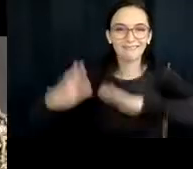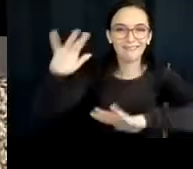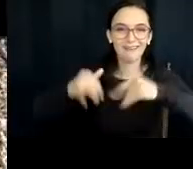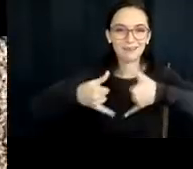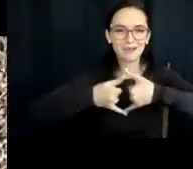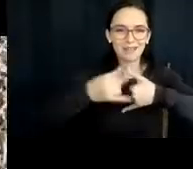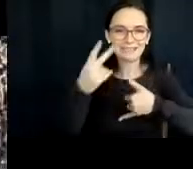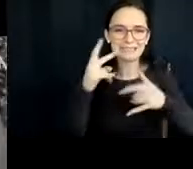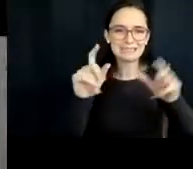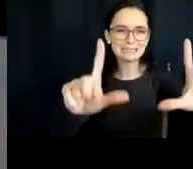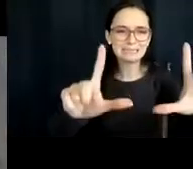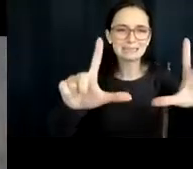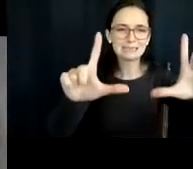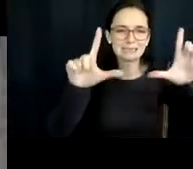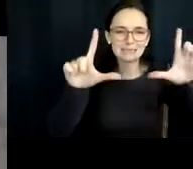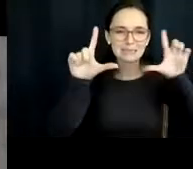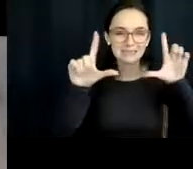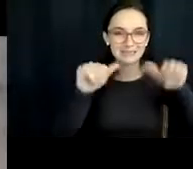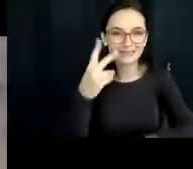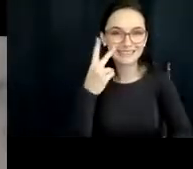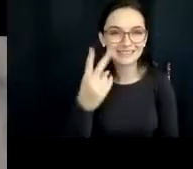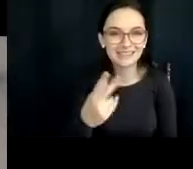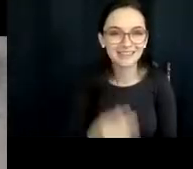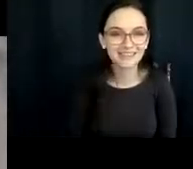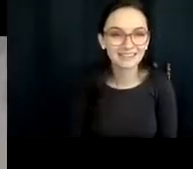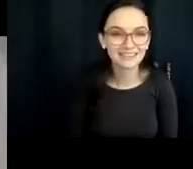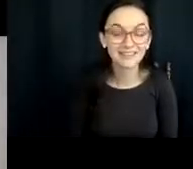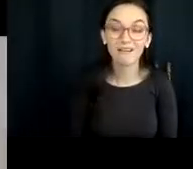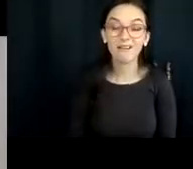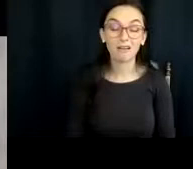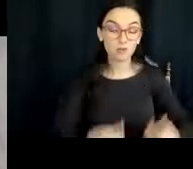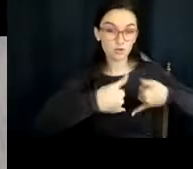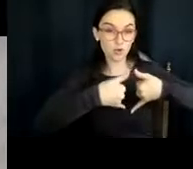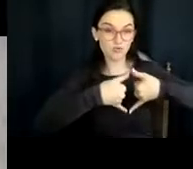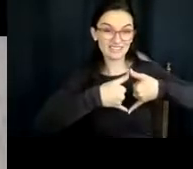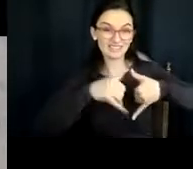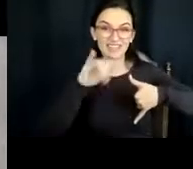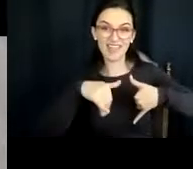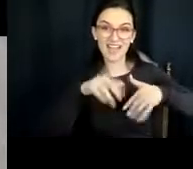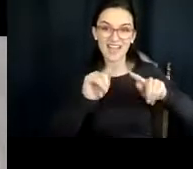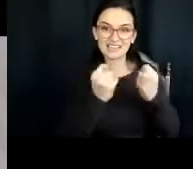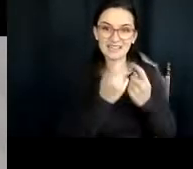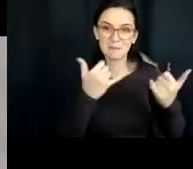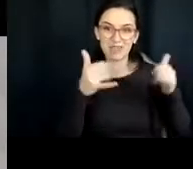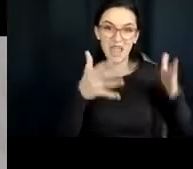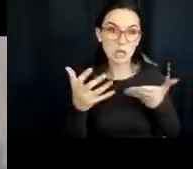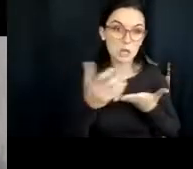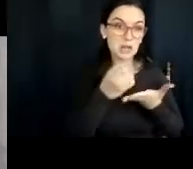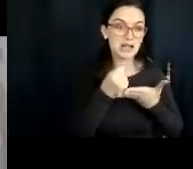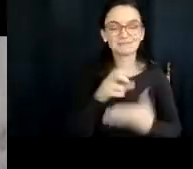guys. Trophies that athletes earned here? No, just trophies that the